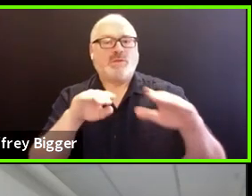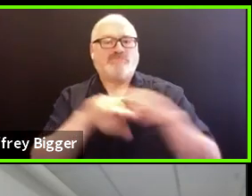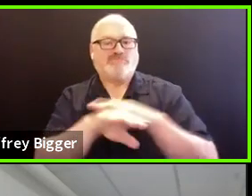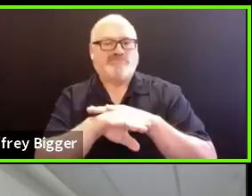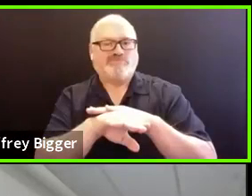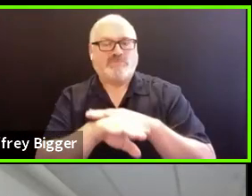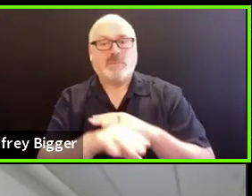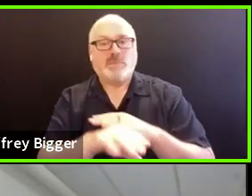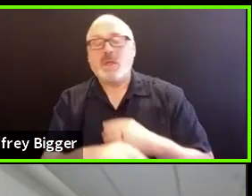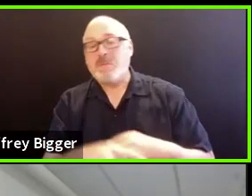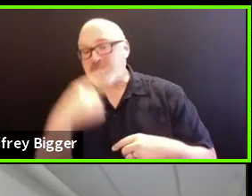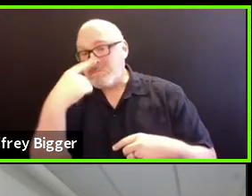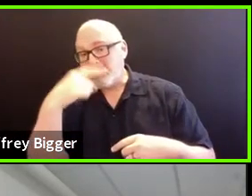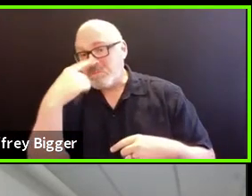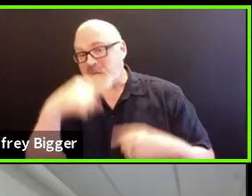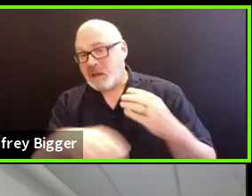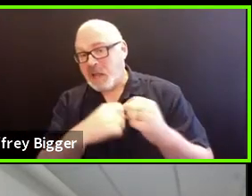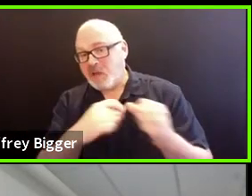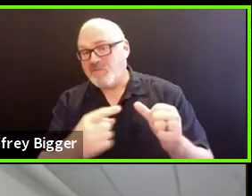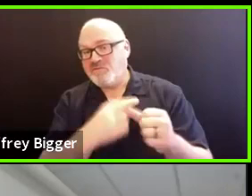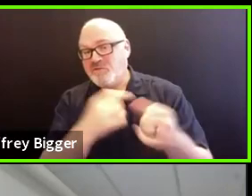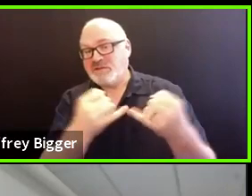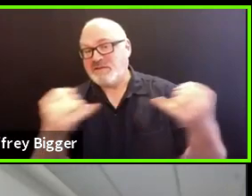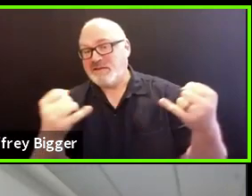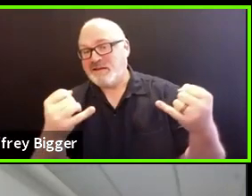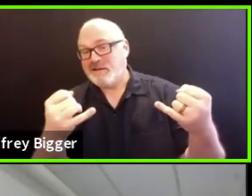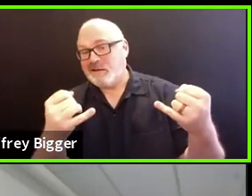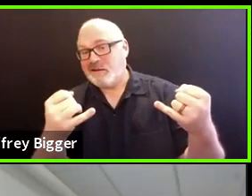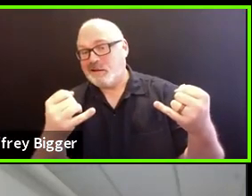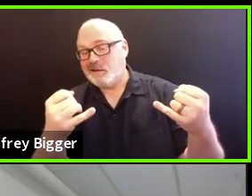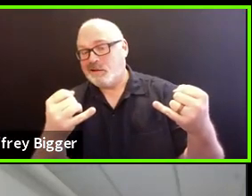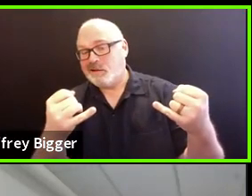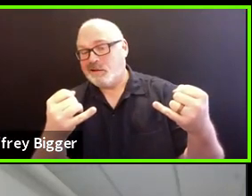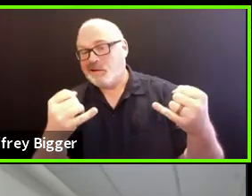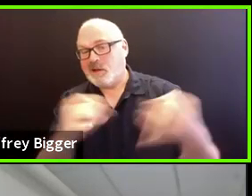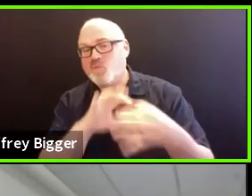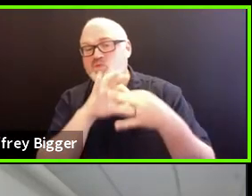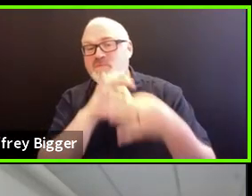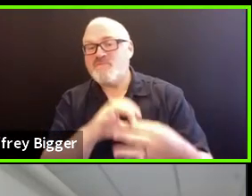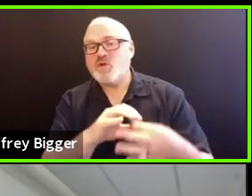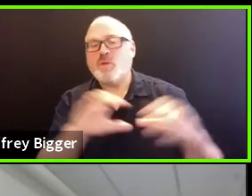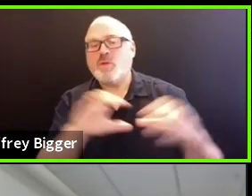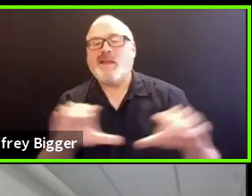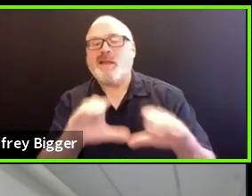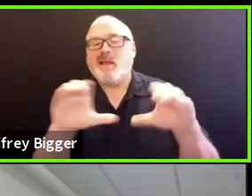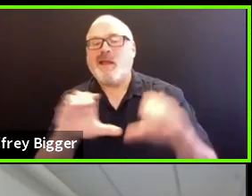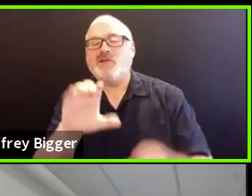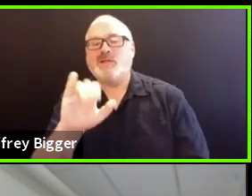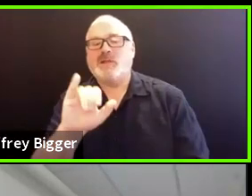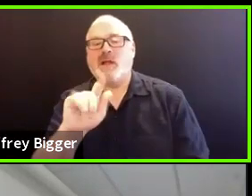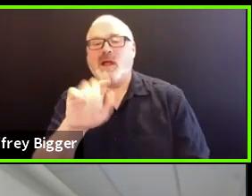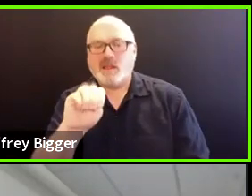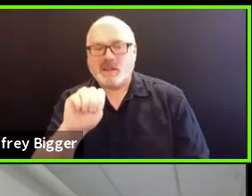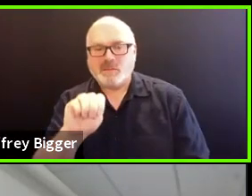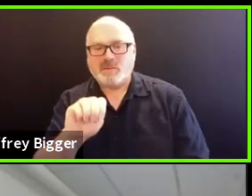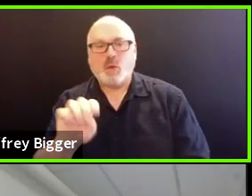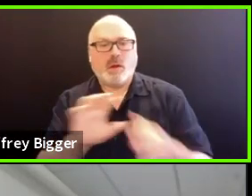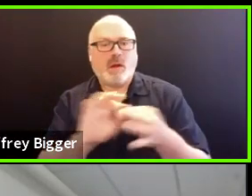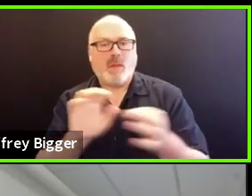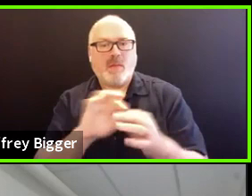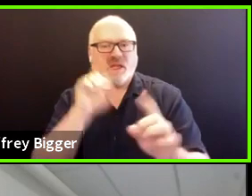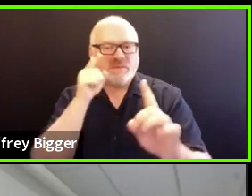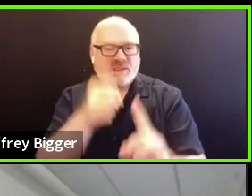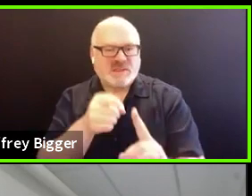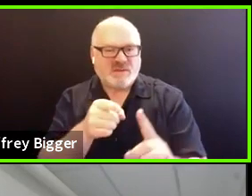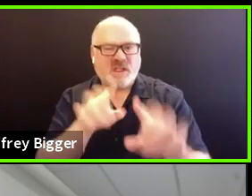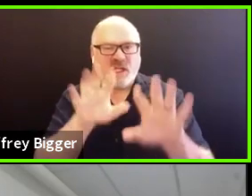you could please put in the first line, refer to the action item that you're making comment on and type